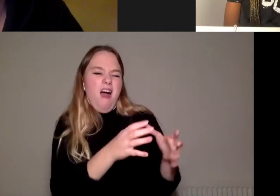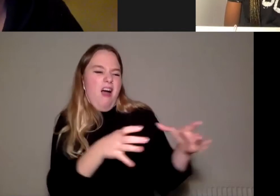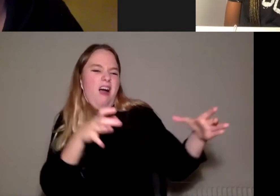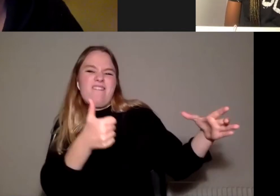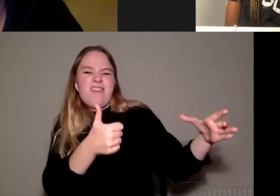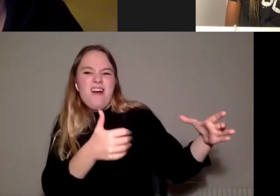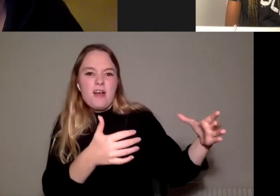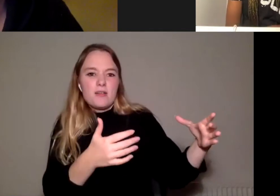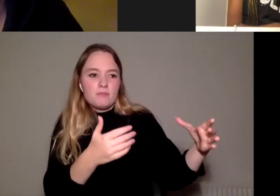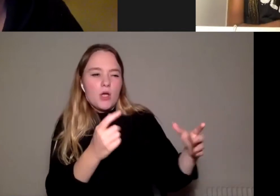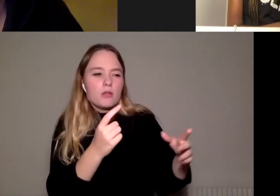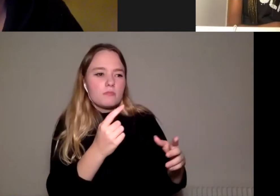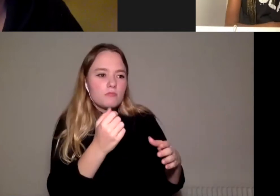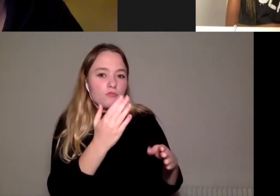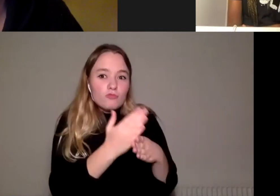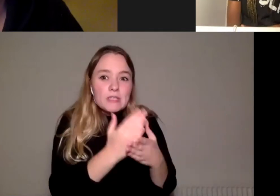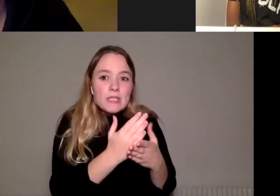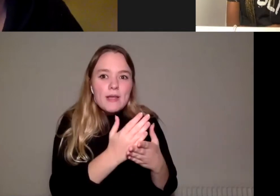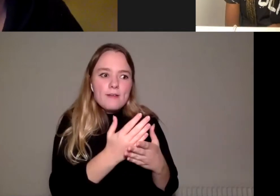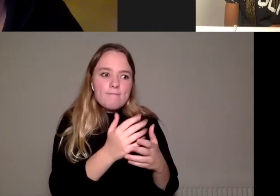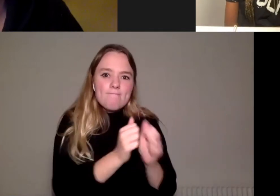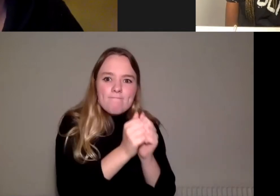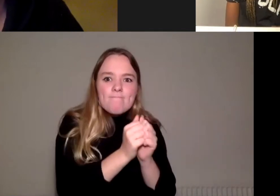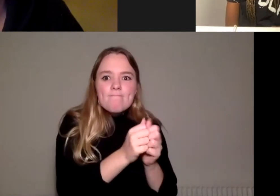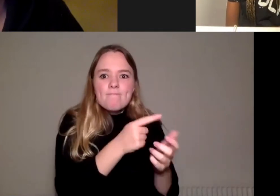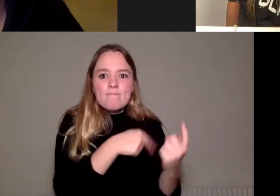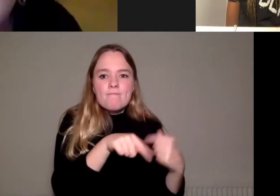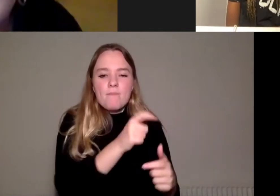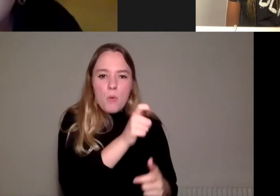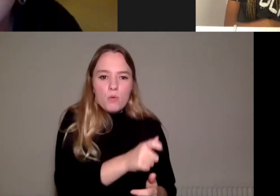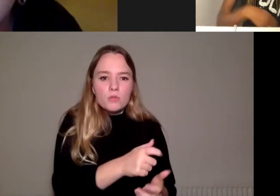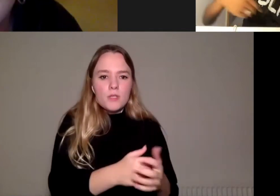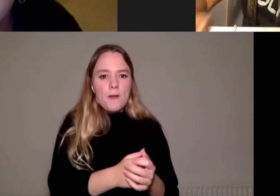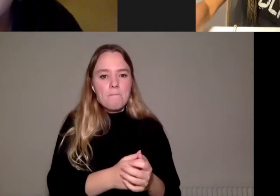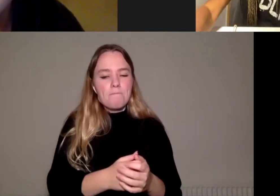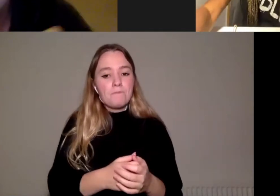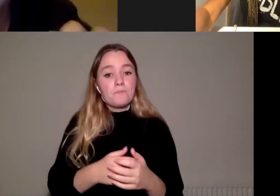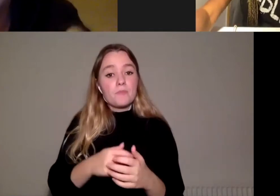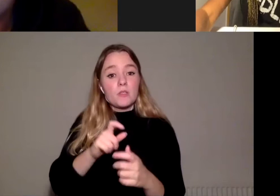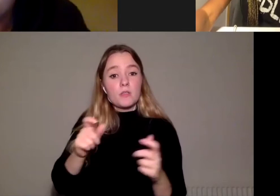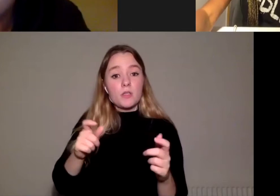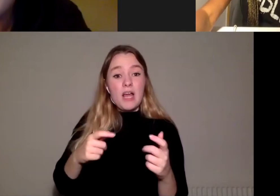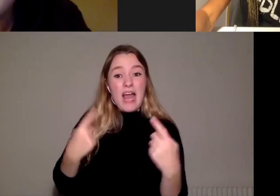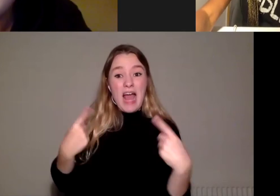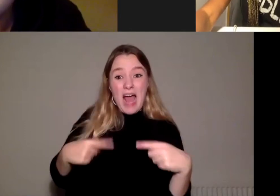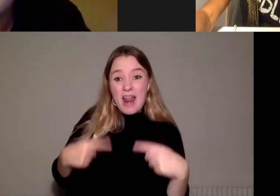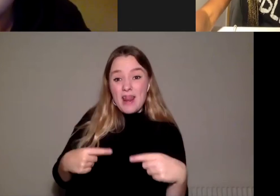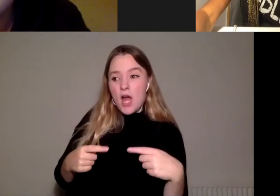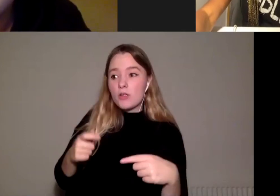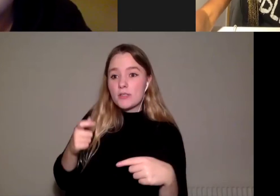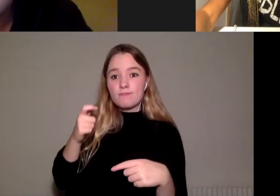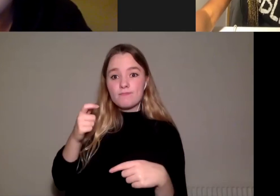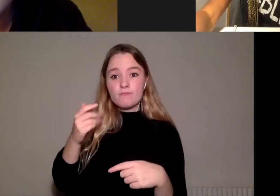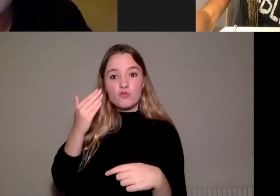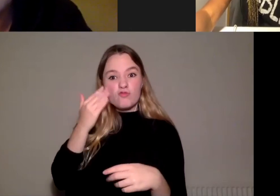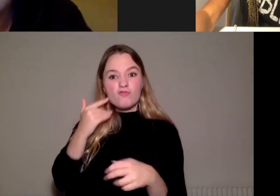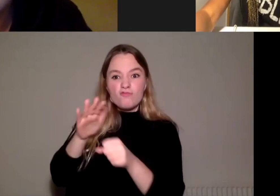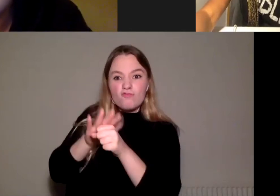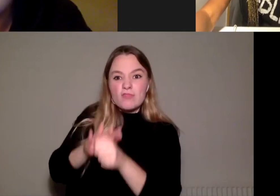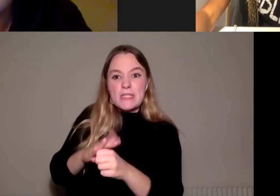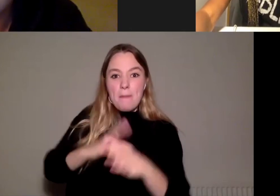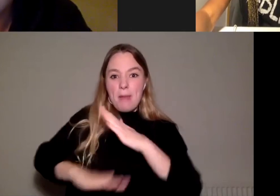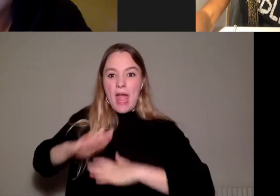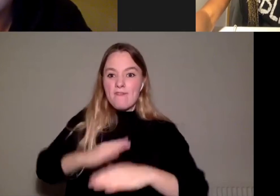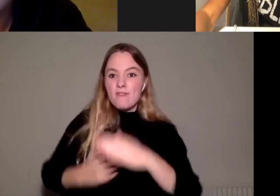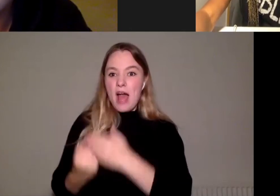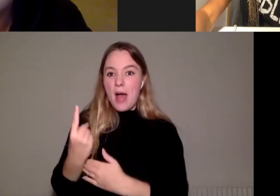Yeah, that makes sense. We've got a comment. Yes, allowing racism to go unchecked is part of being racist. I think some people don't see that